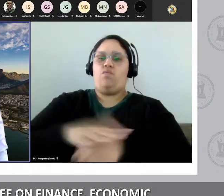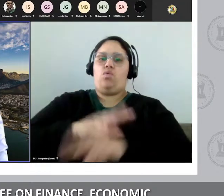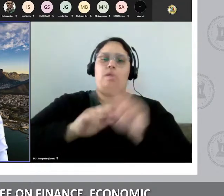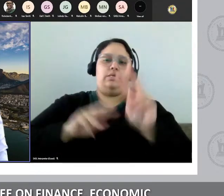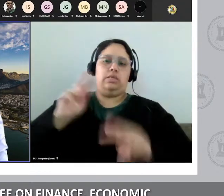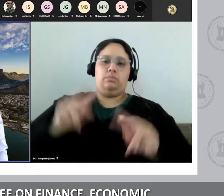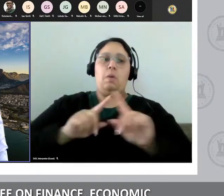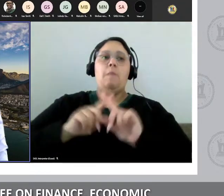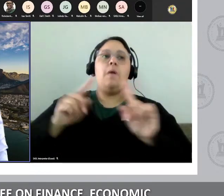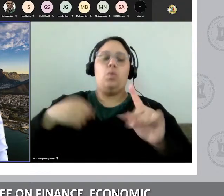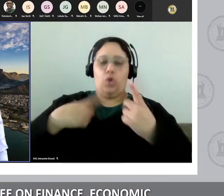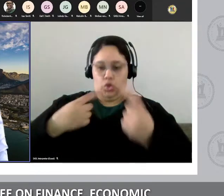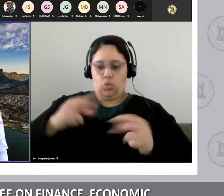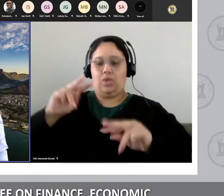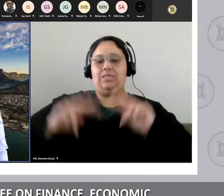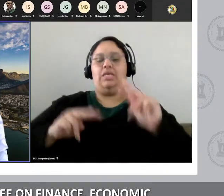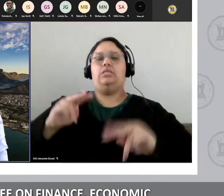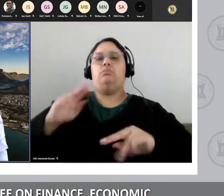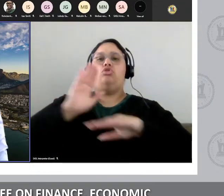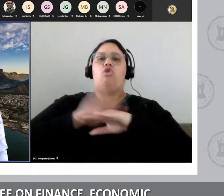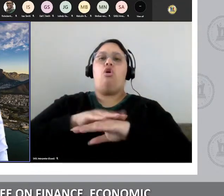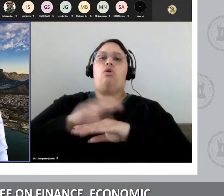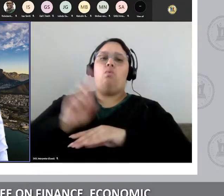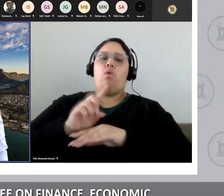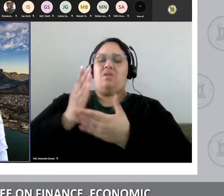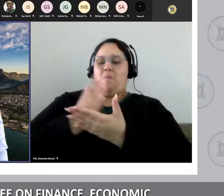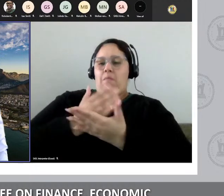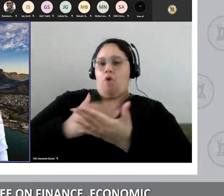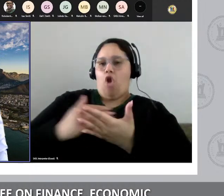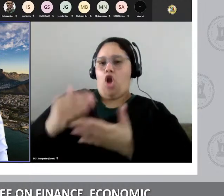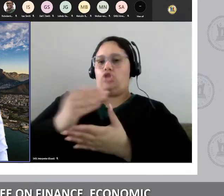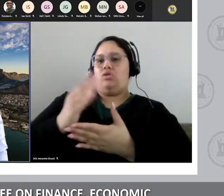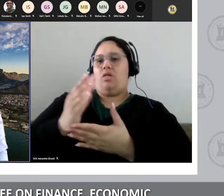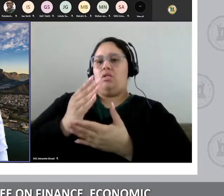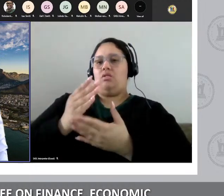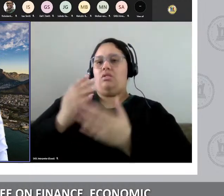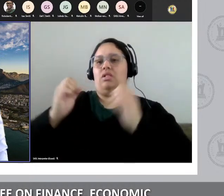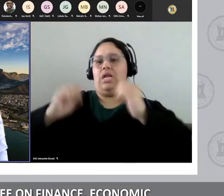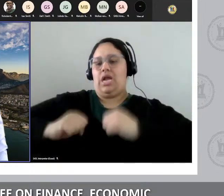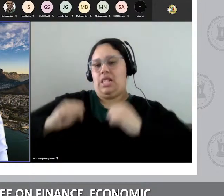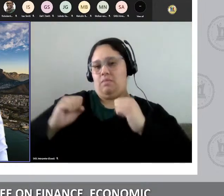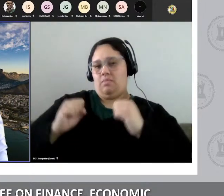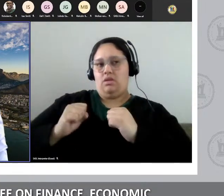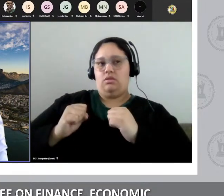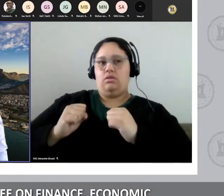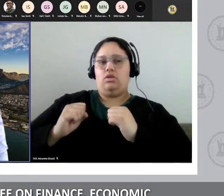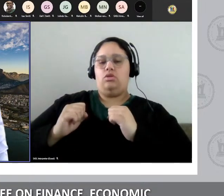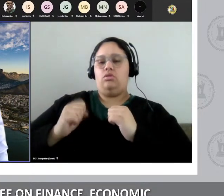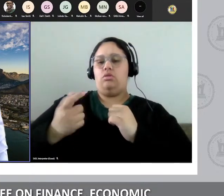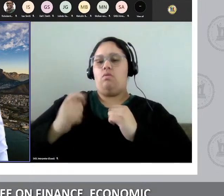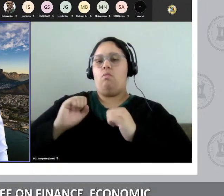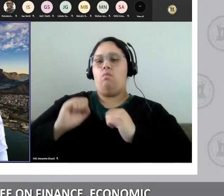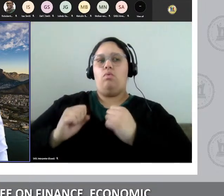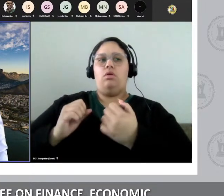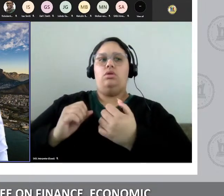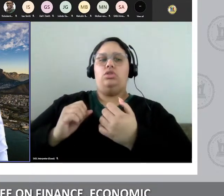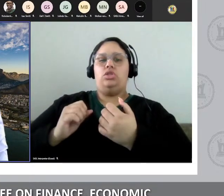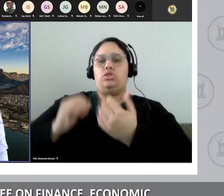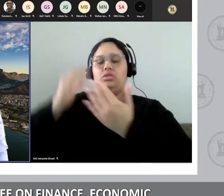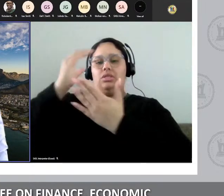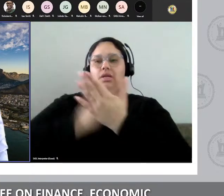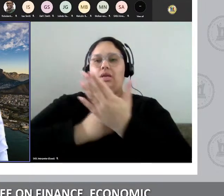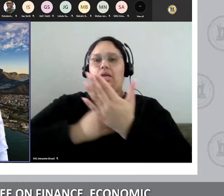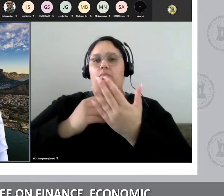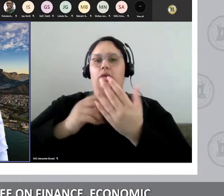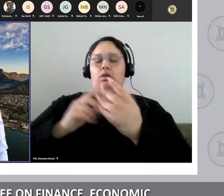We did an assessment on a partial part of an agreement, just as a matter of course, as participating in the